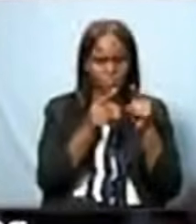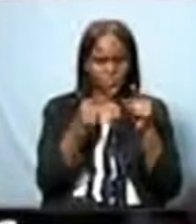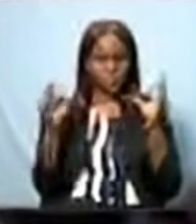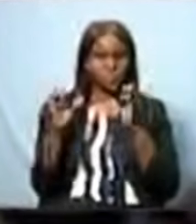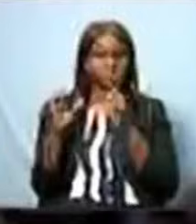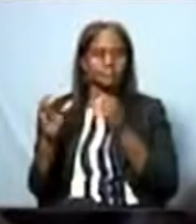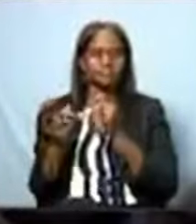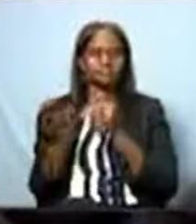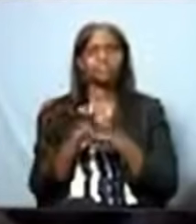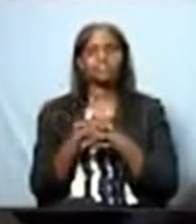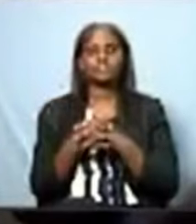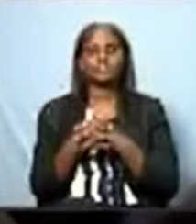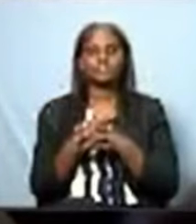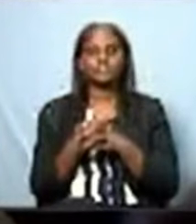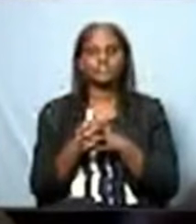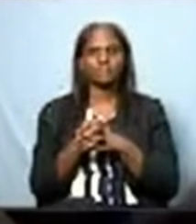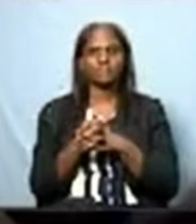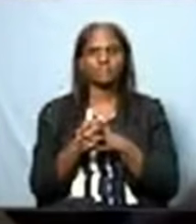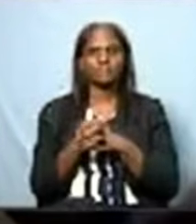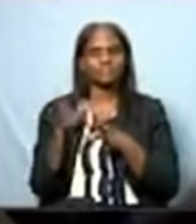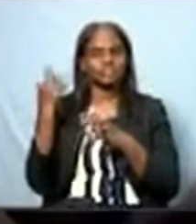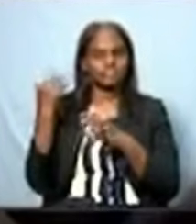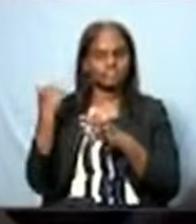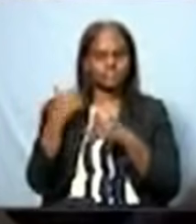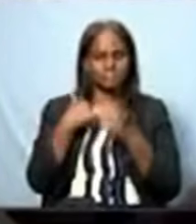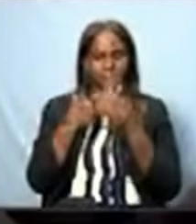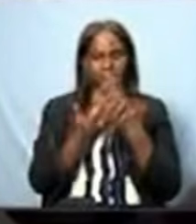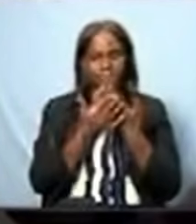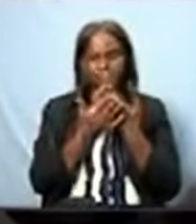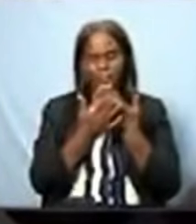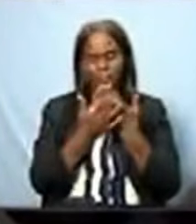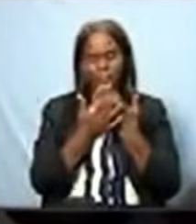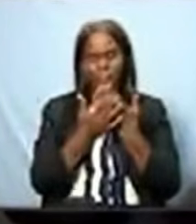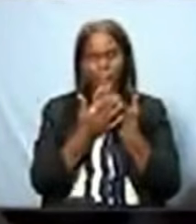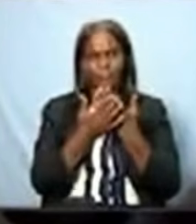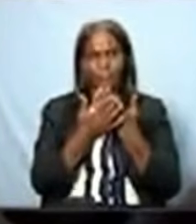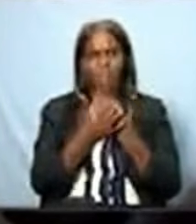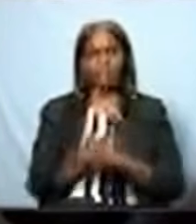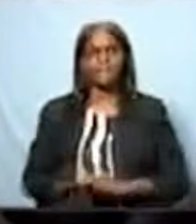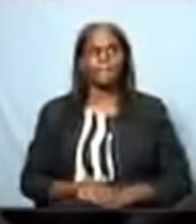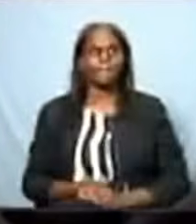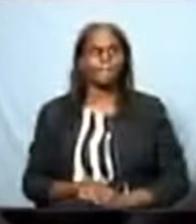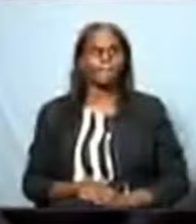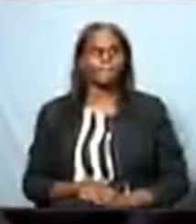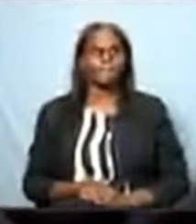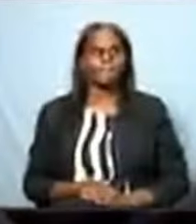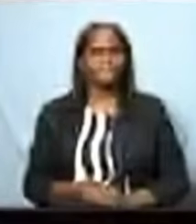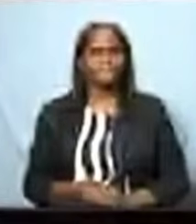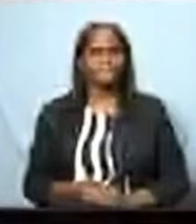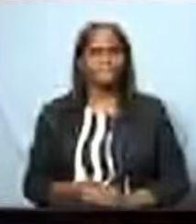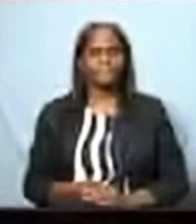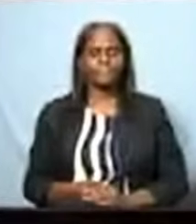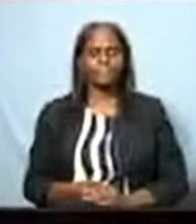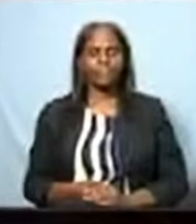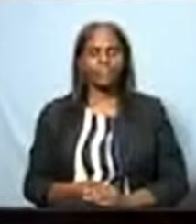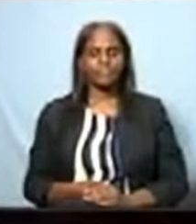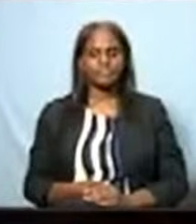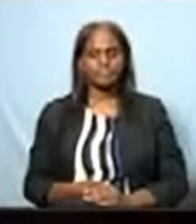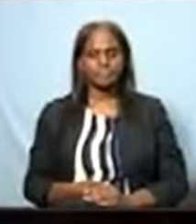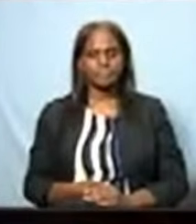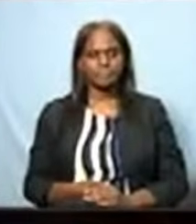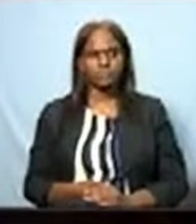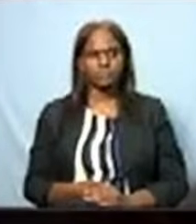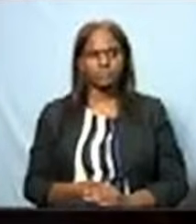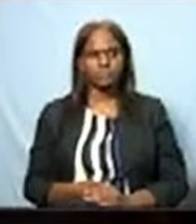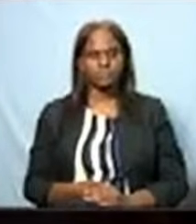committees in the past have recommended? I submit, Chair. Witness, as you respond,